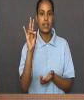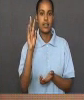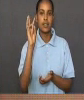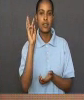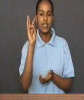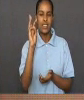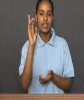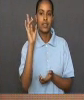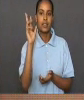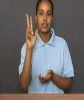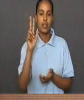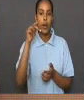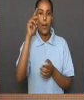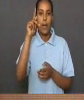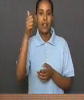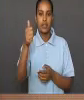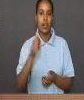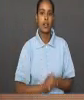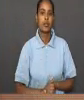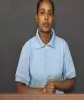2.63 pascals.